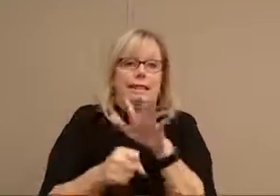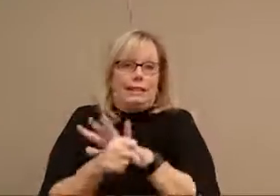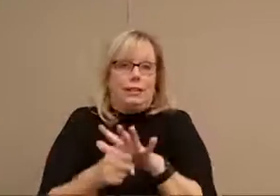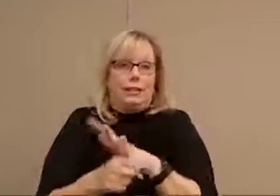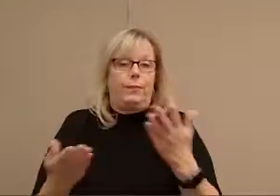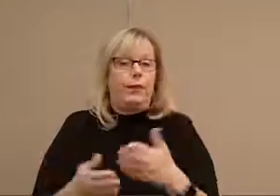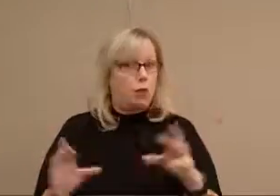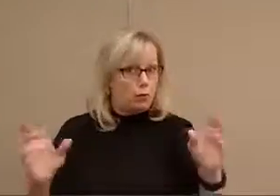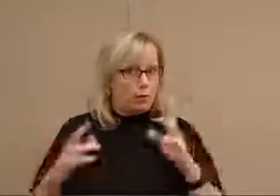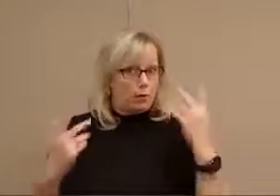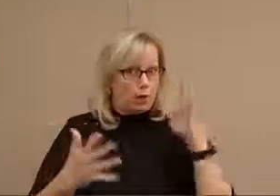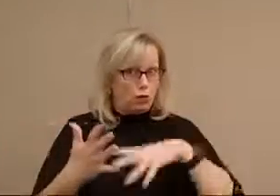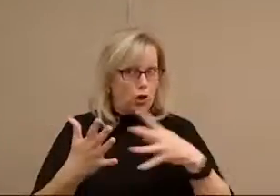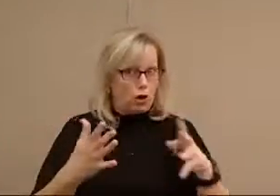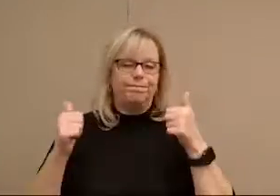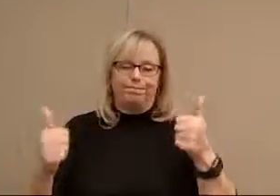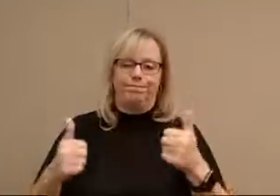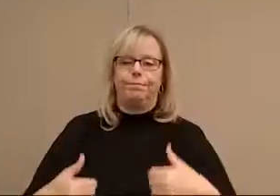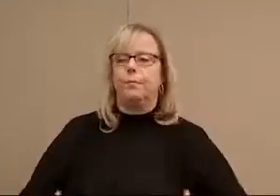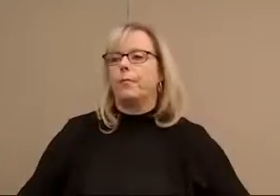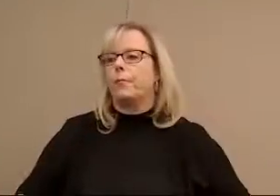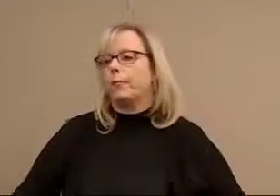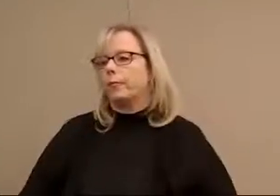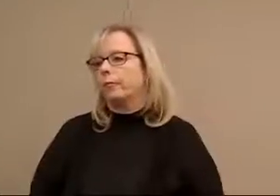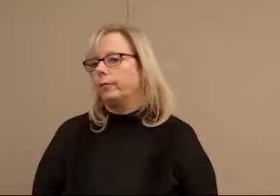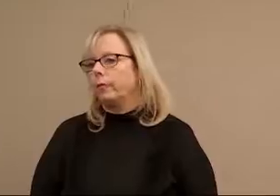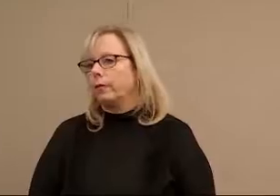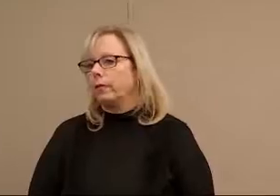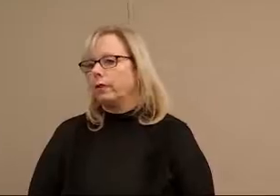Randy? Okay.